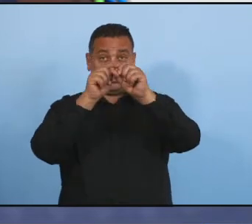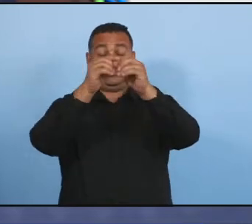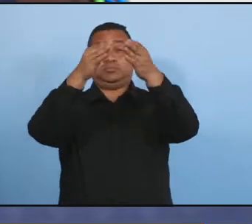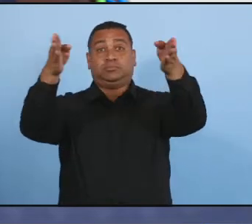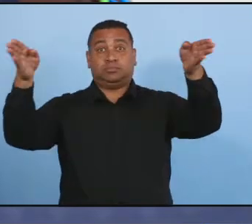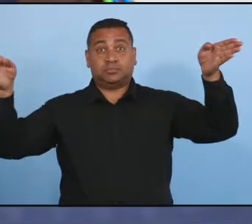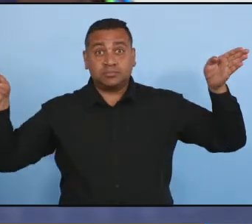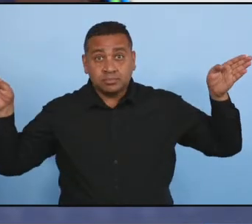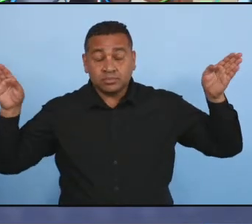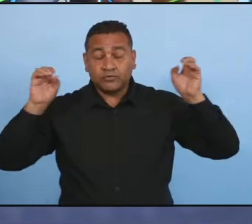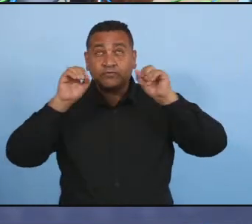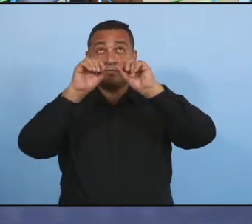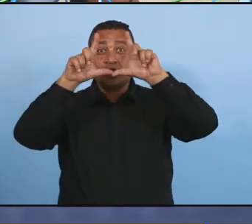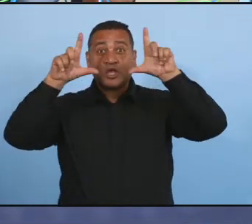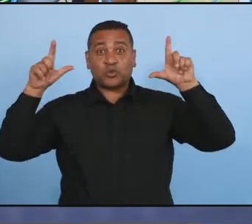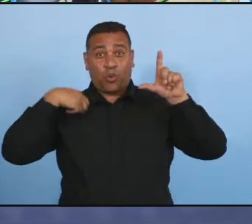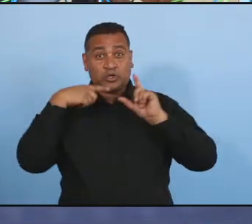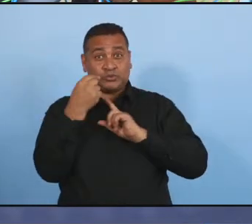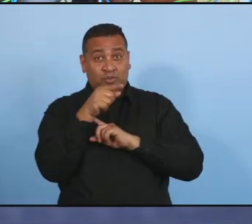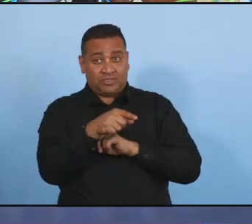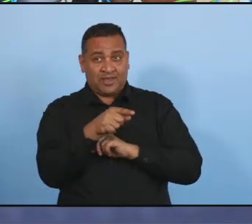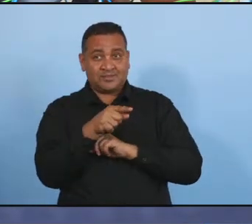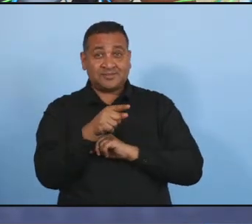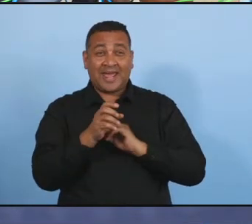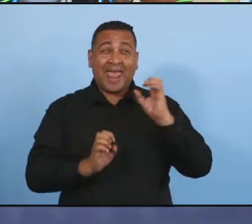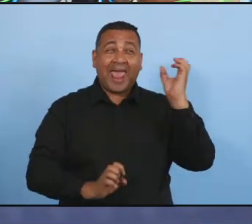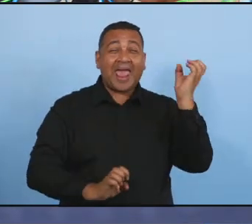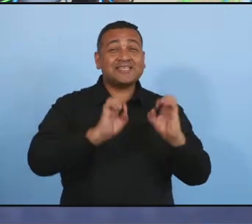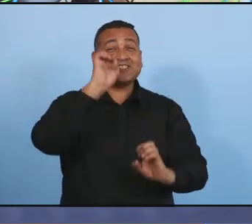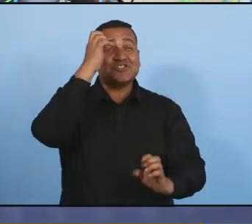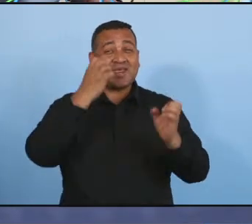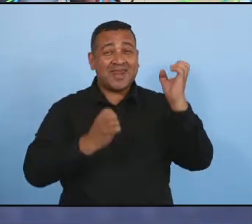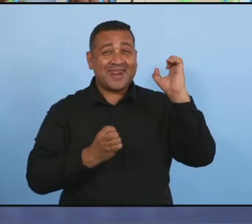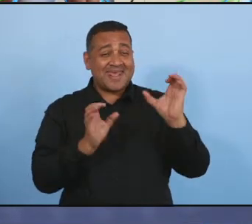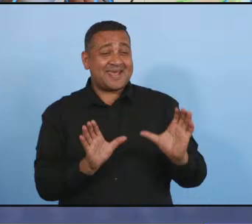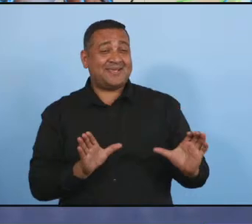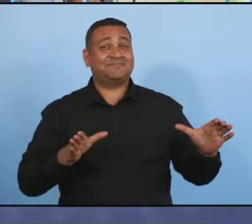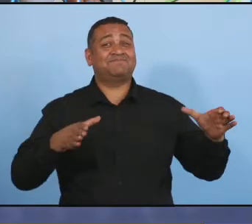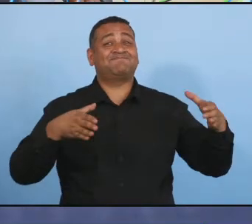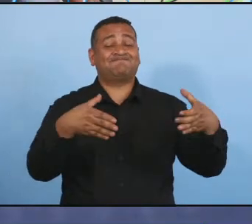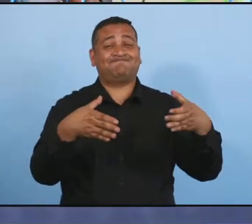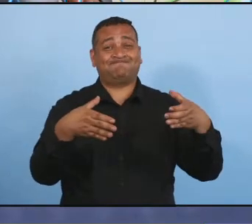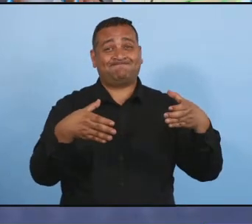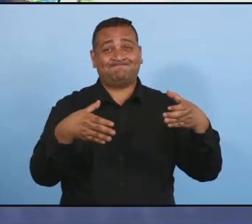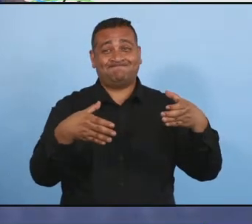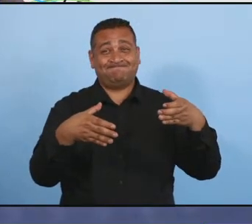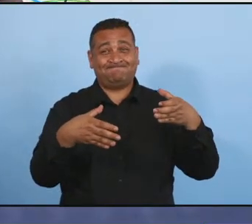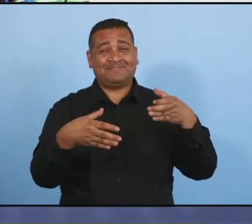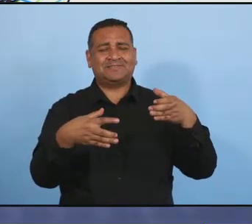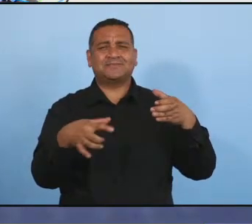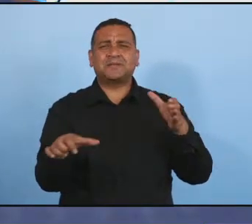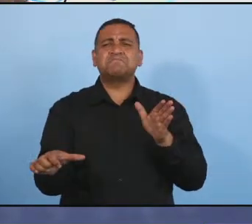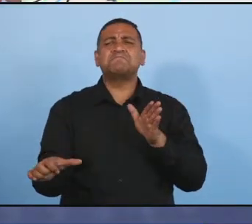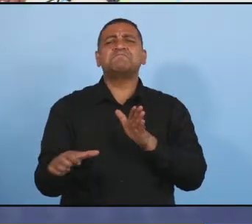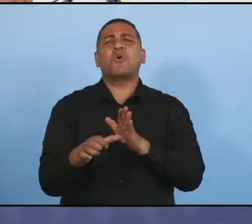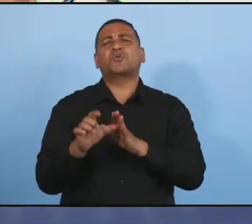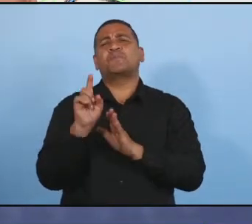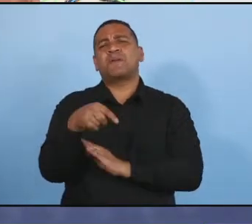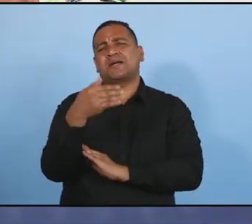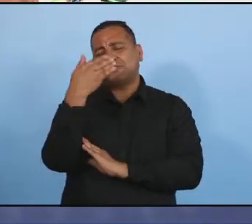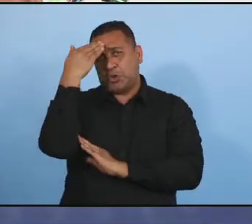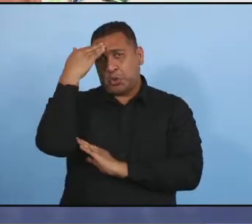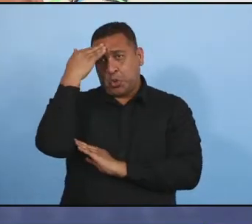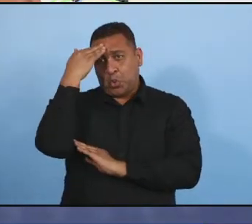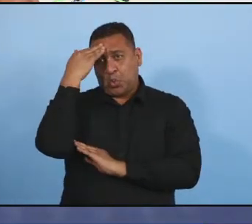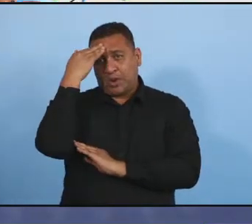everywhere in the engineering sector, I would say it is imperative that you know pneumatics and hydraulics. It